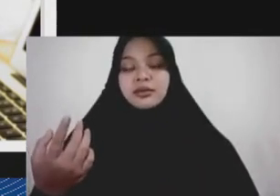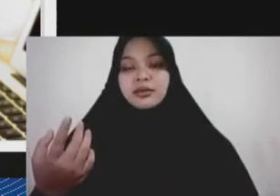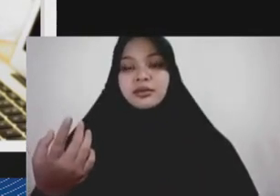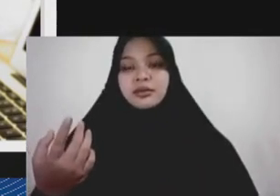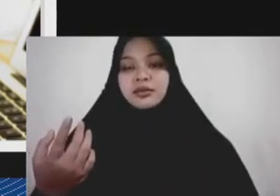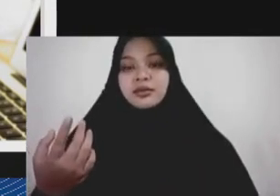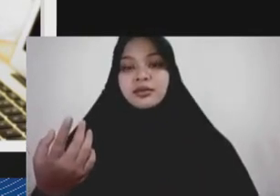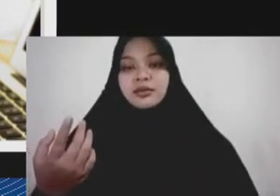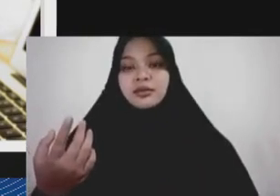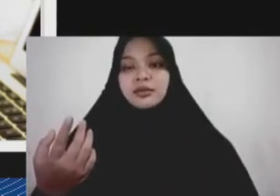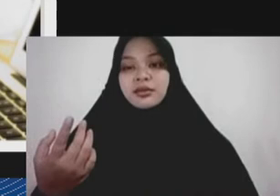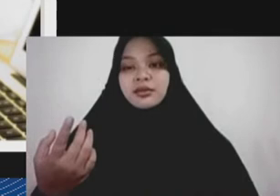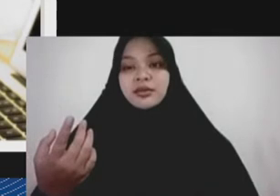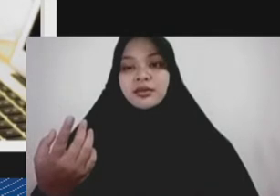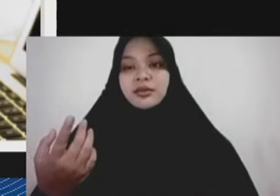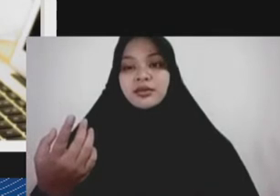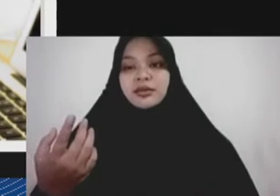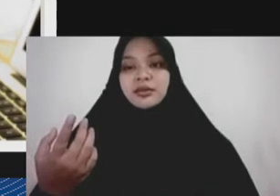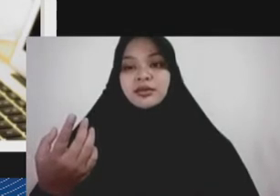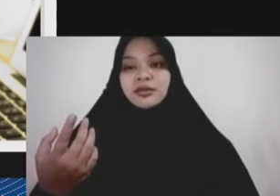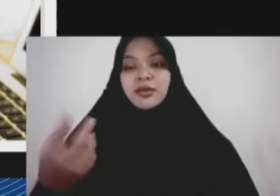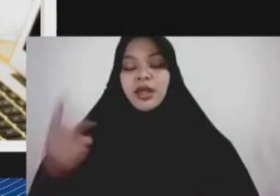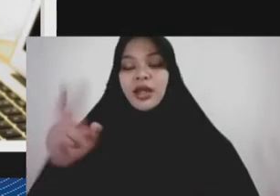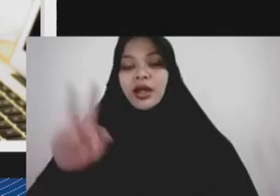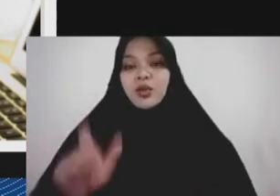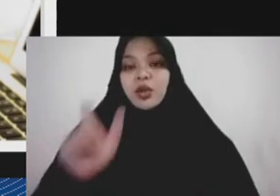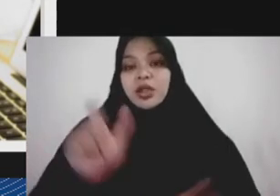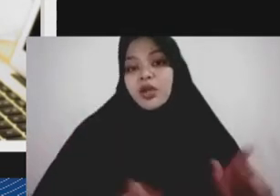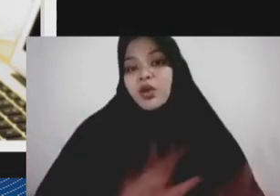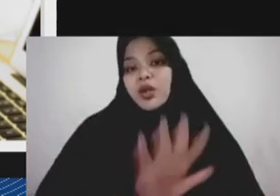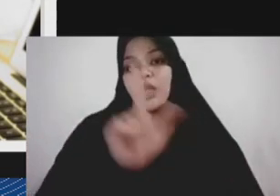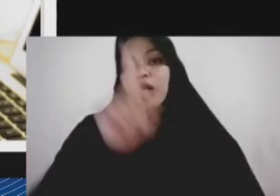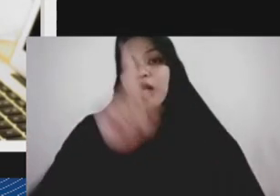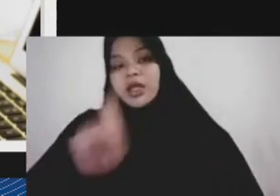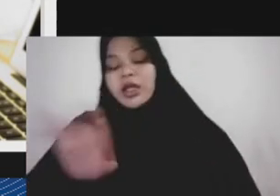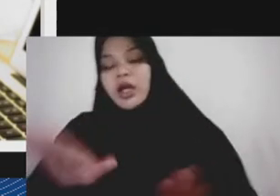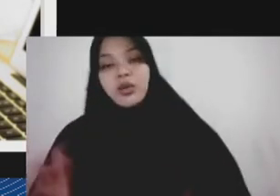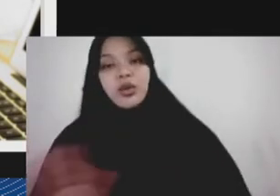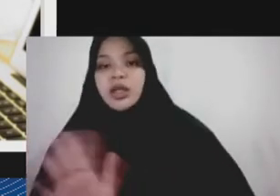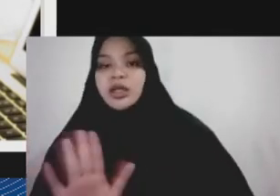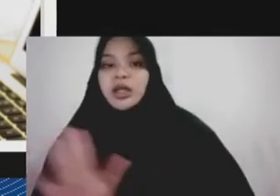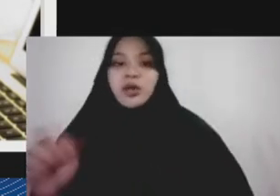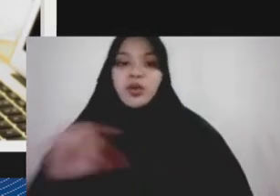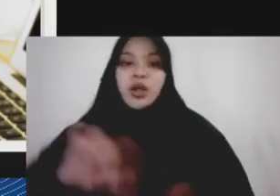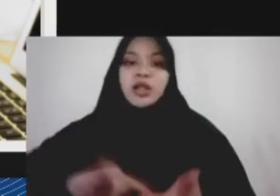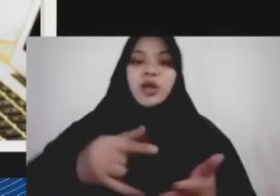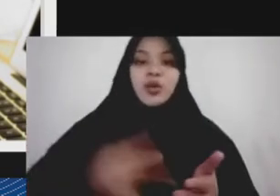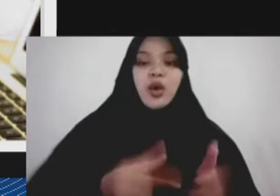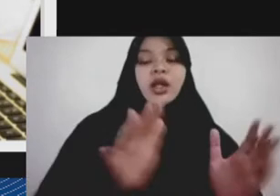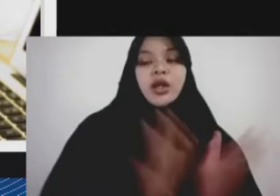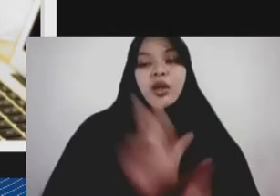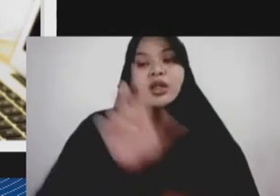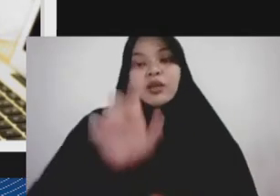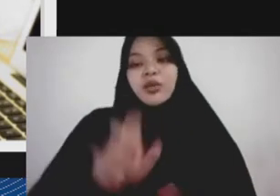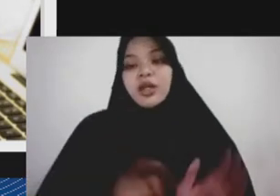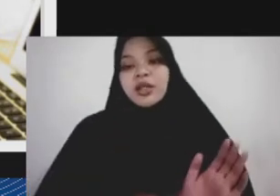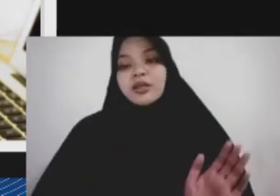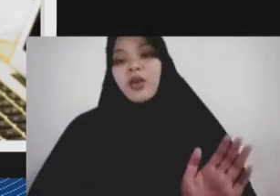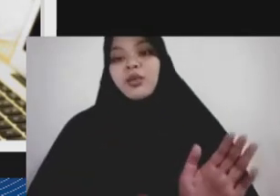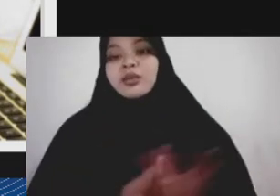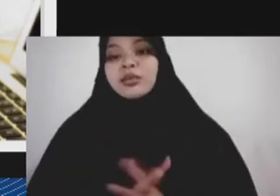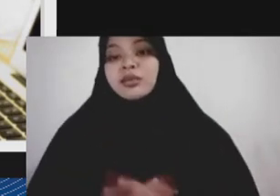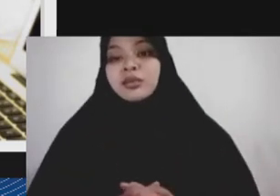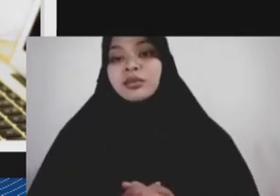the buyers of home needs are not having technology, are not having the digital